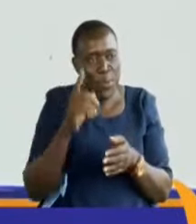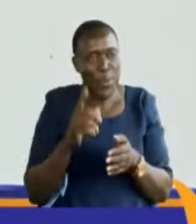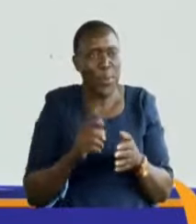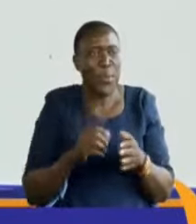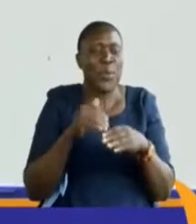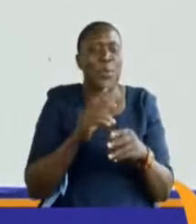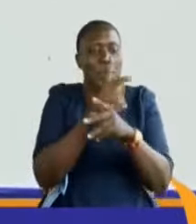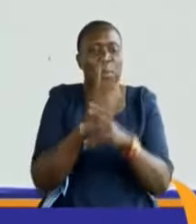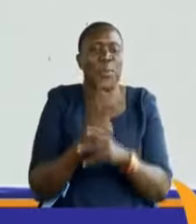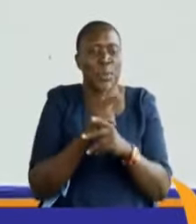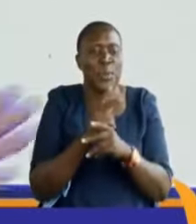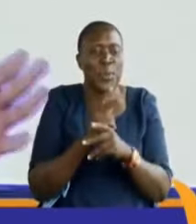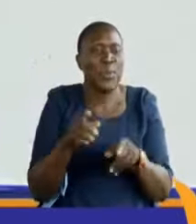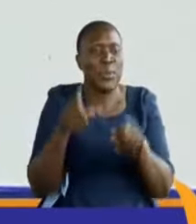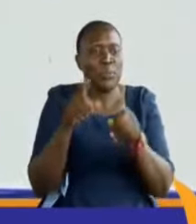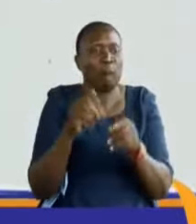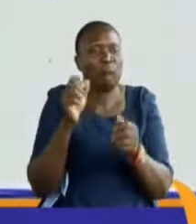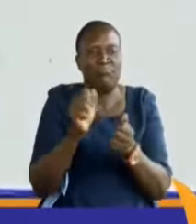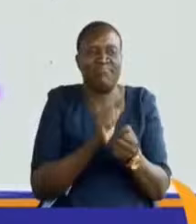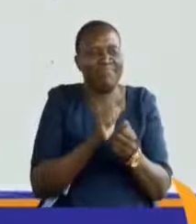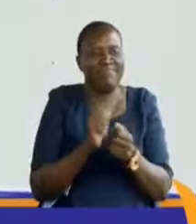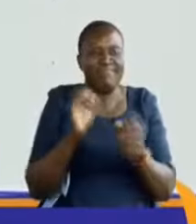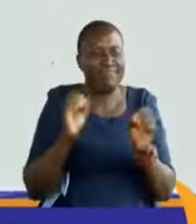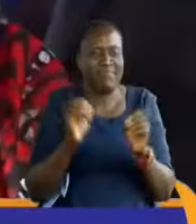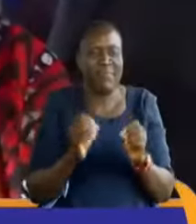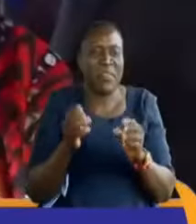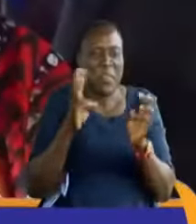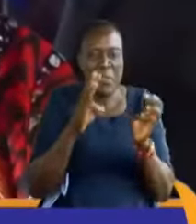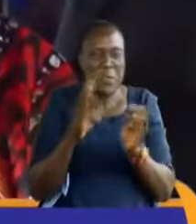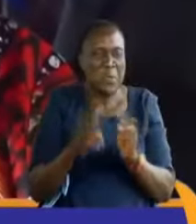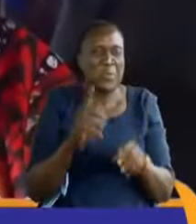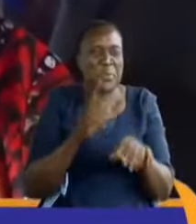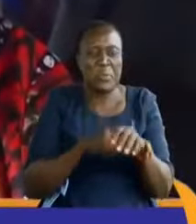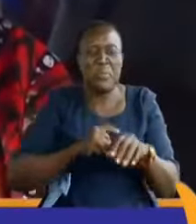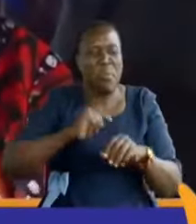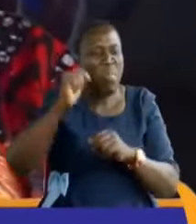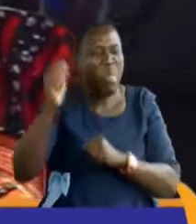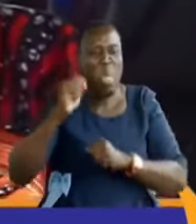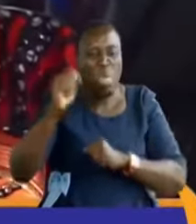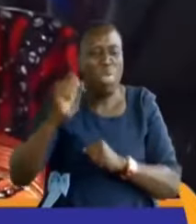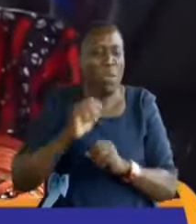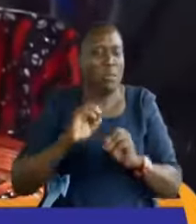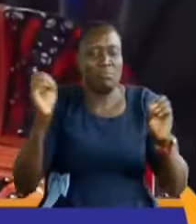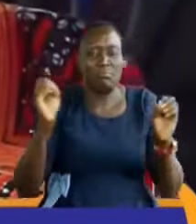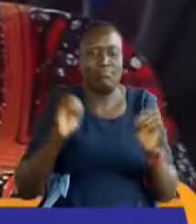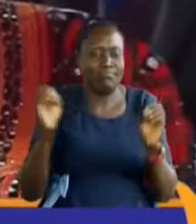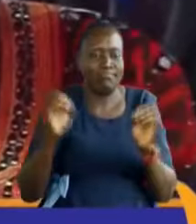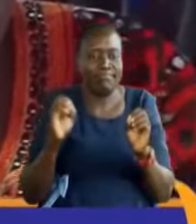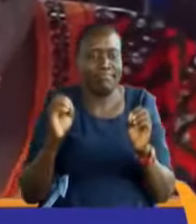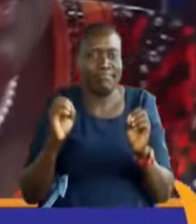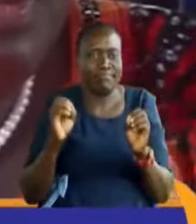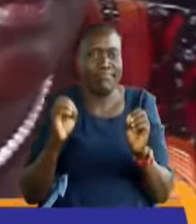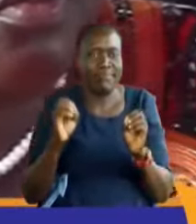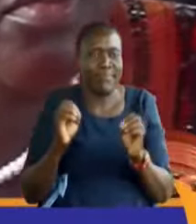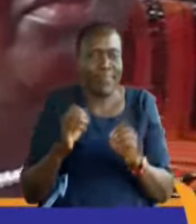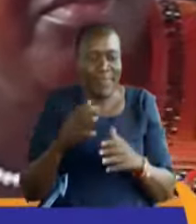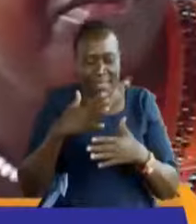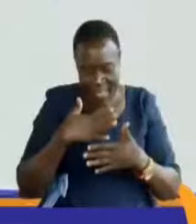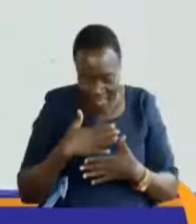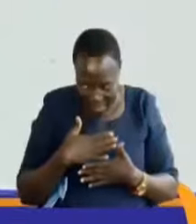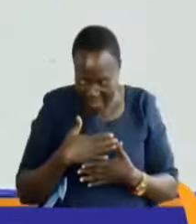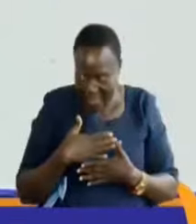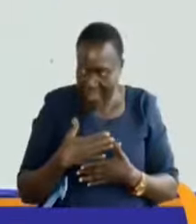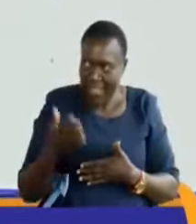safe and uninterrupted, hata kama tunafanya maandamano. Your Excellency, in the